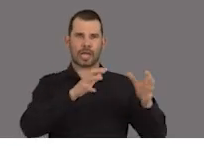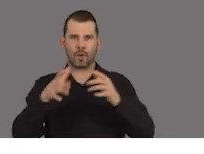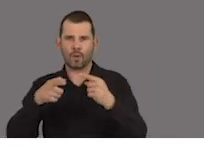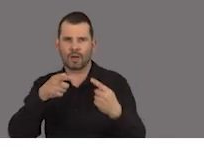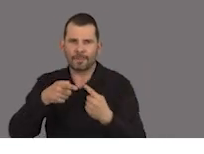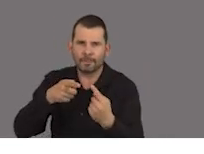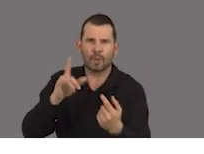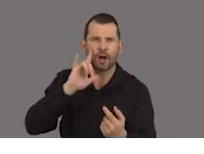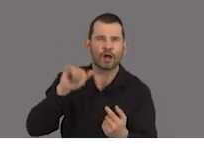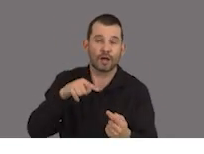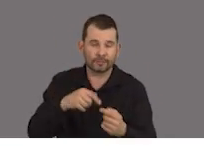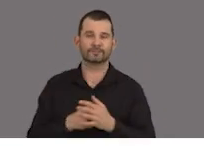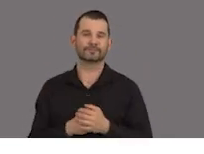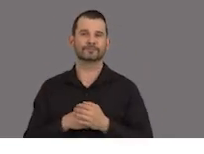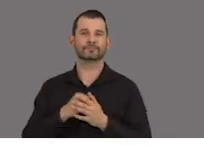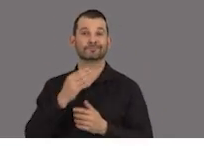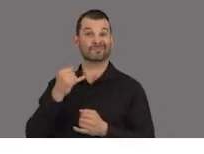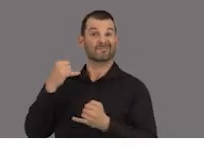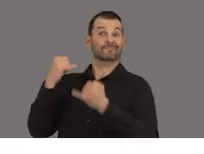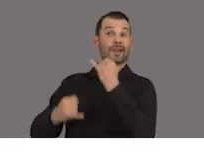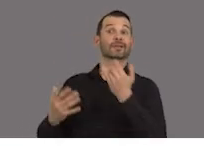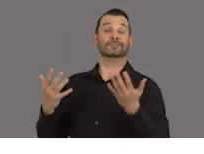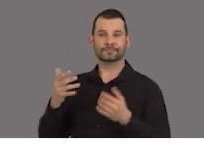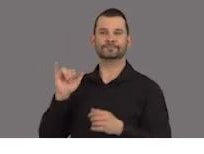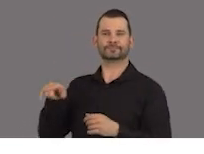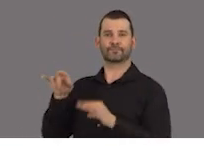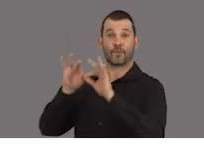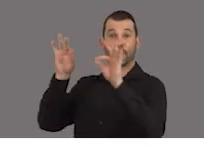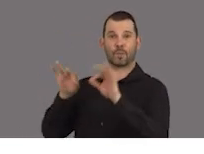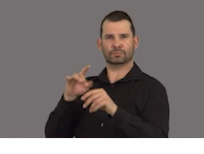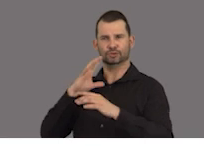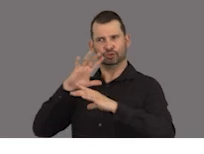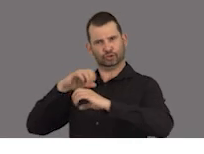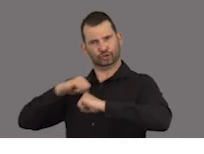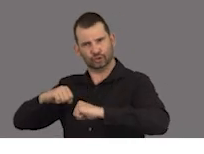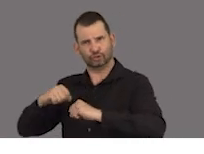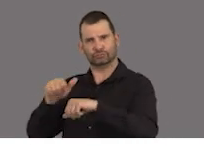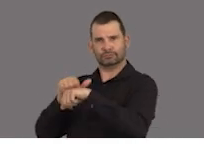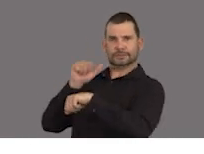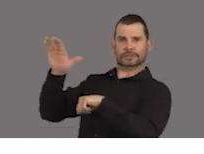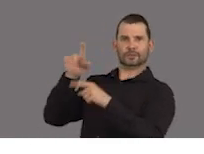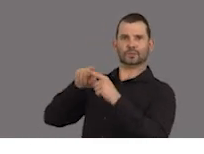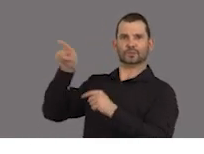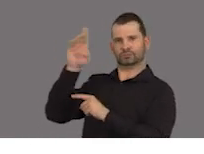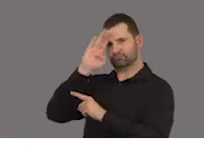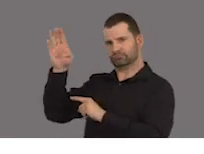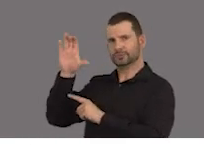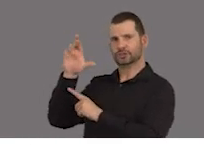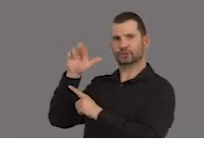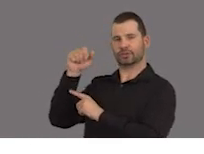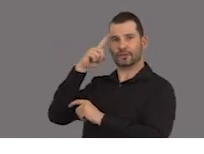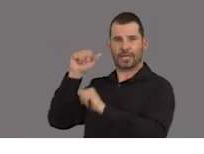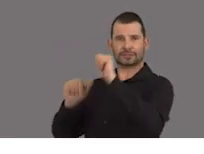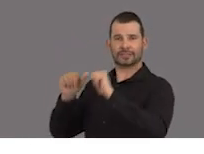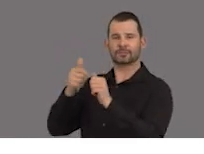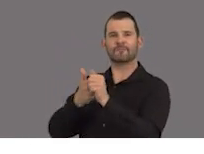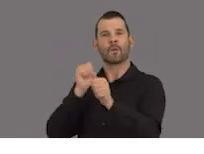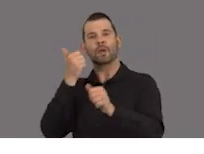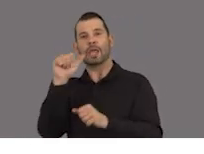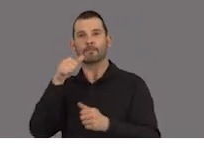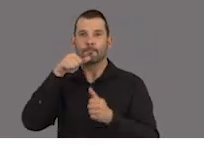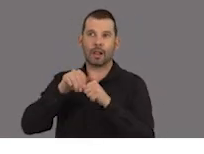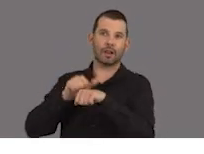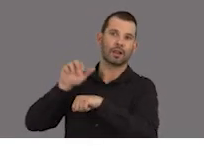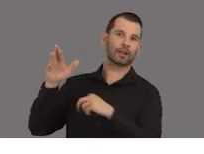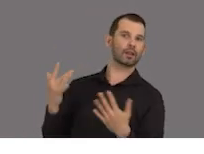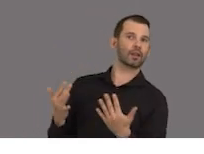impairment. And finally, the form is securely sent directly to the CRA for assessment,